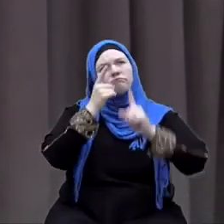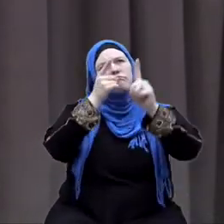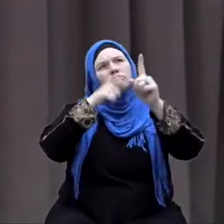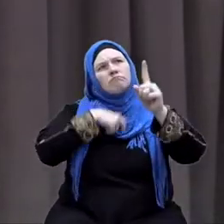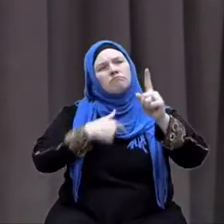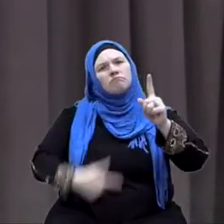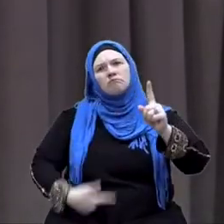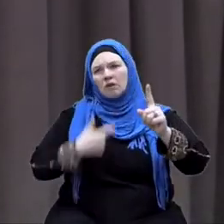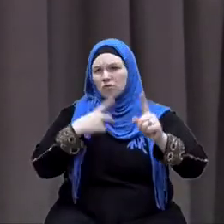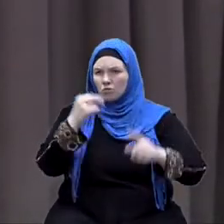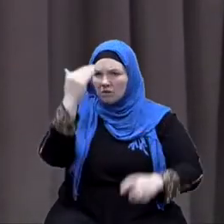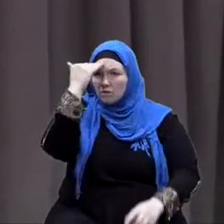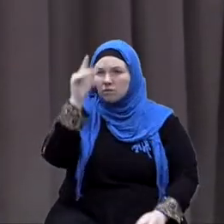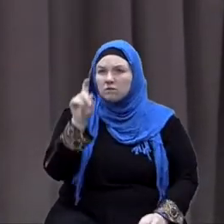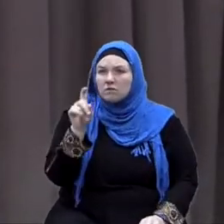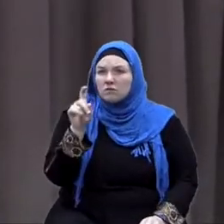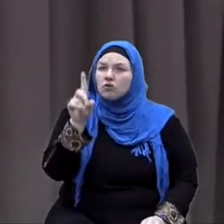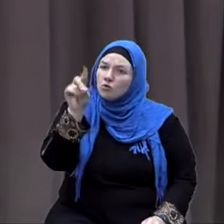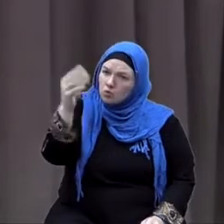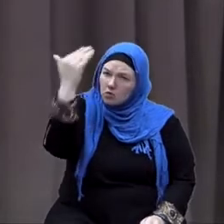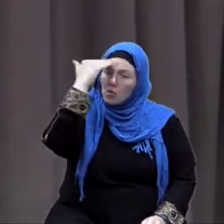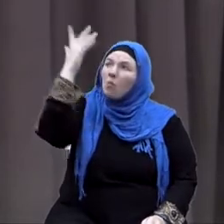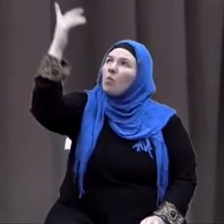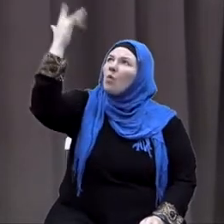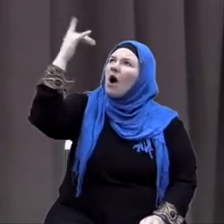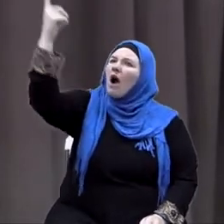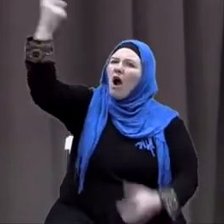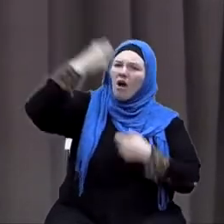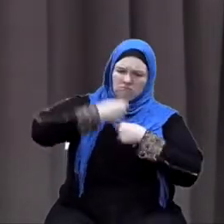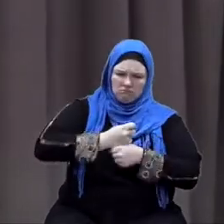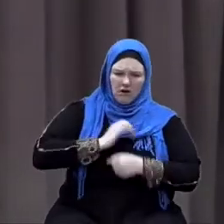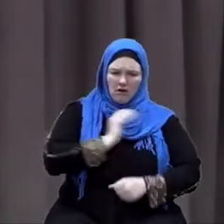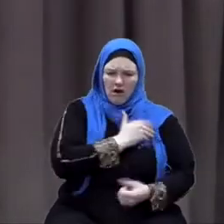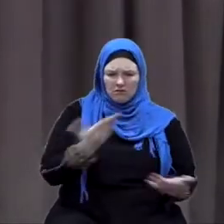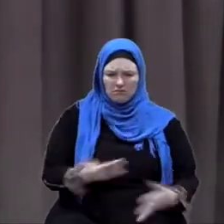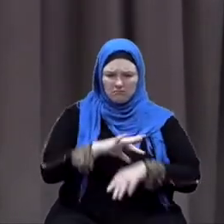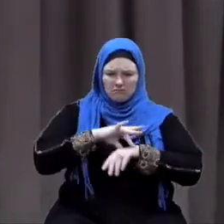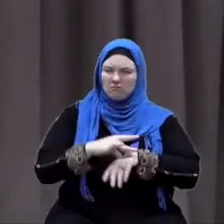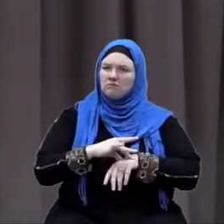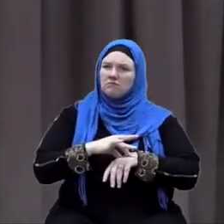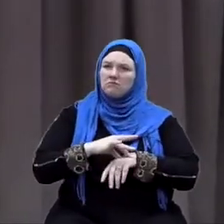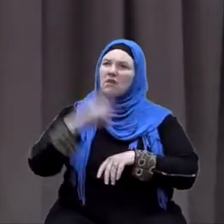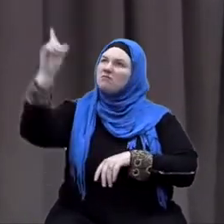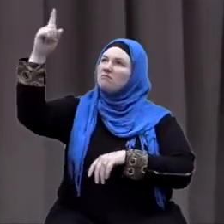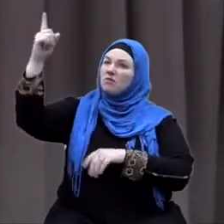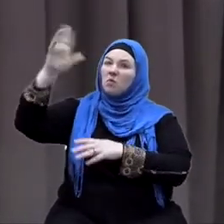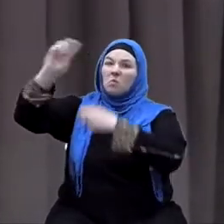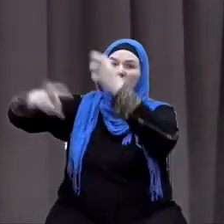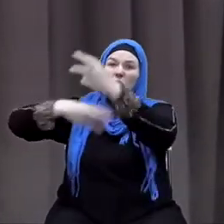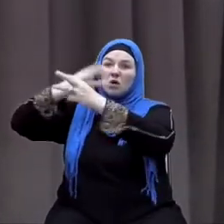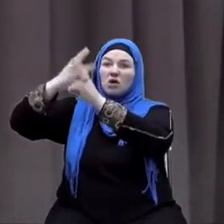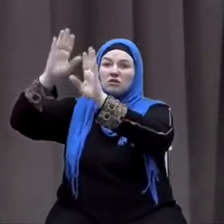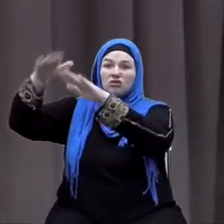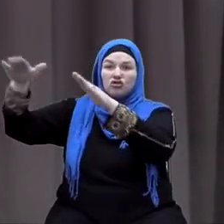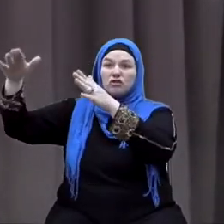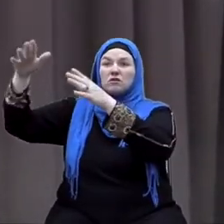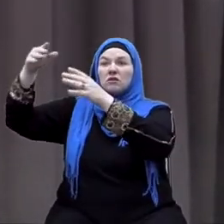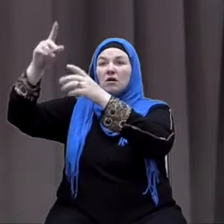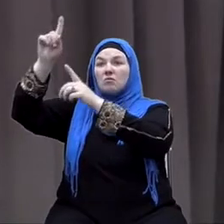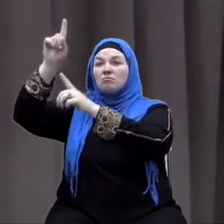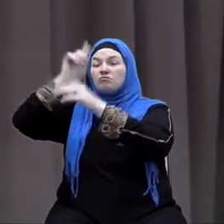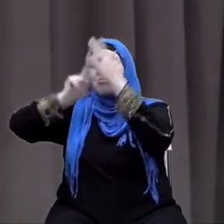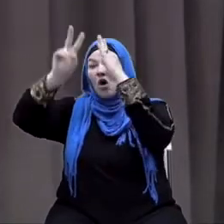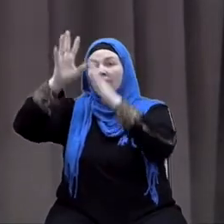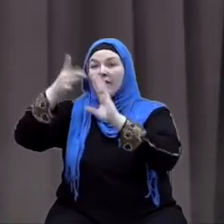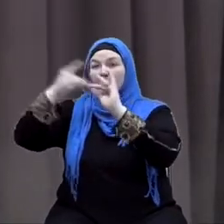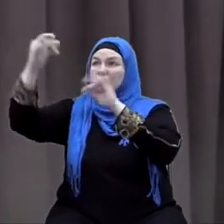this life? Do you know why Allah created you and sent you and the rest of the world a prophet and